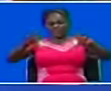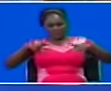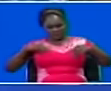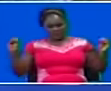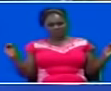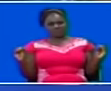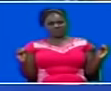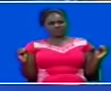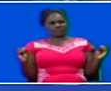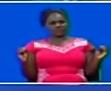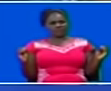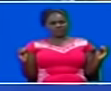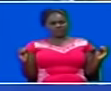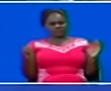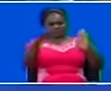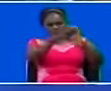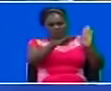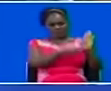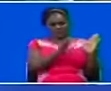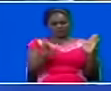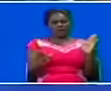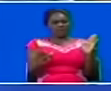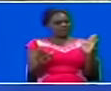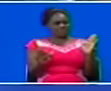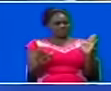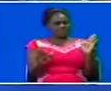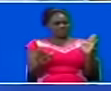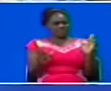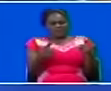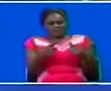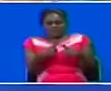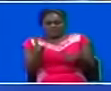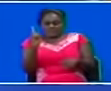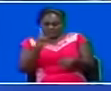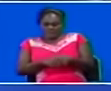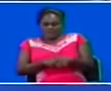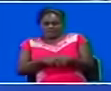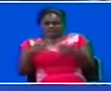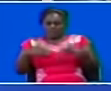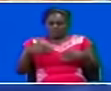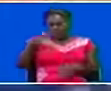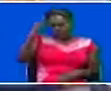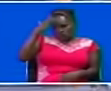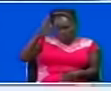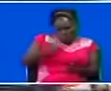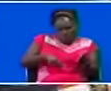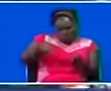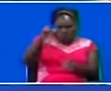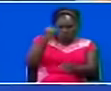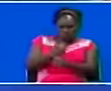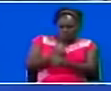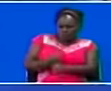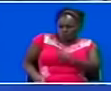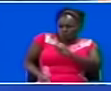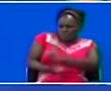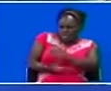acceptance of your programs, but at least when everybody knows this is what you are doing, you have already explained yourself, you